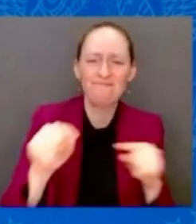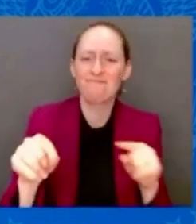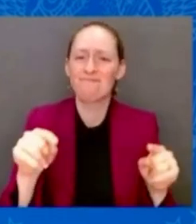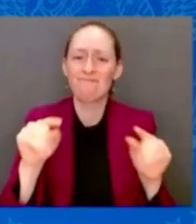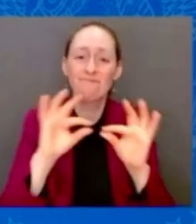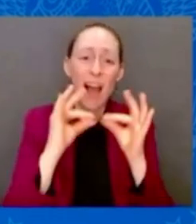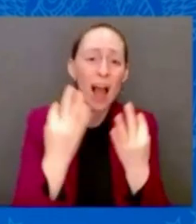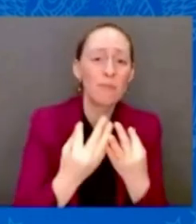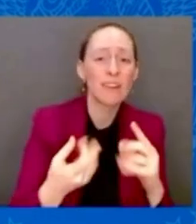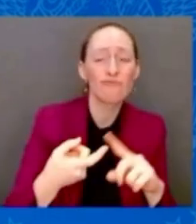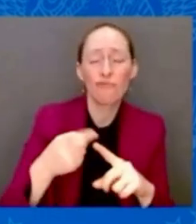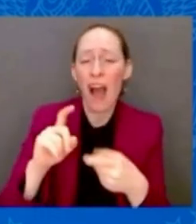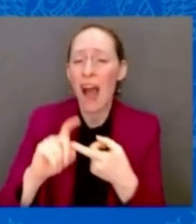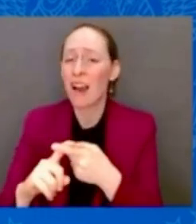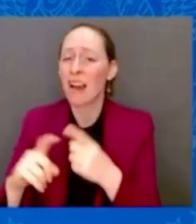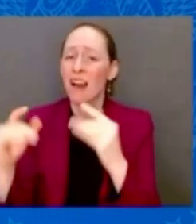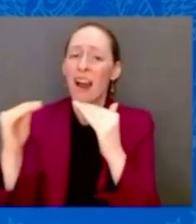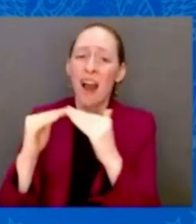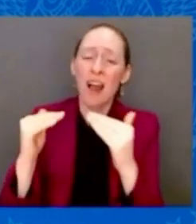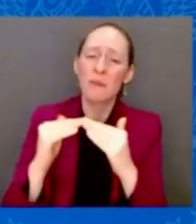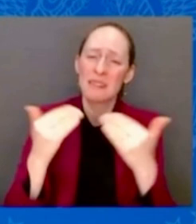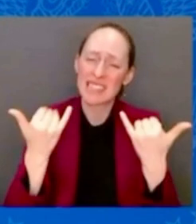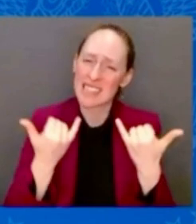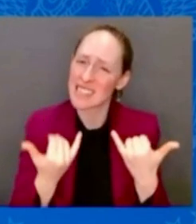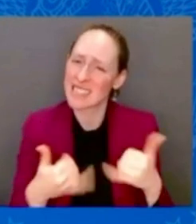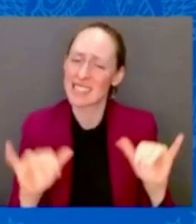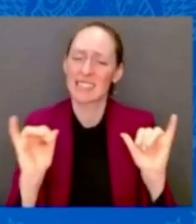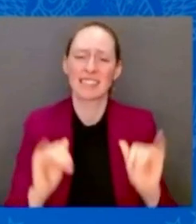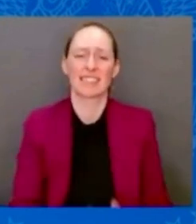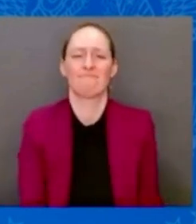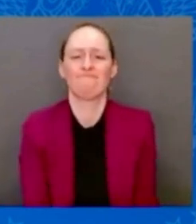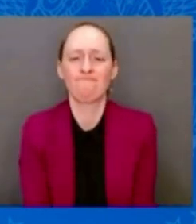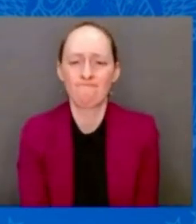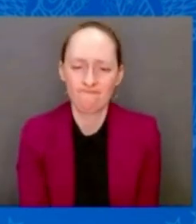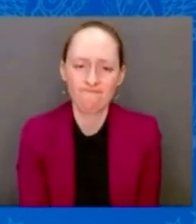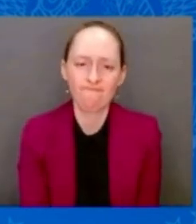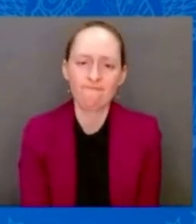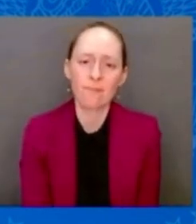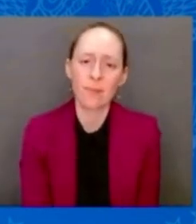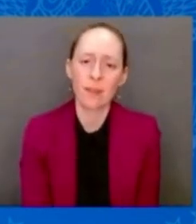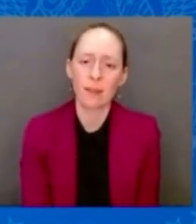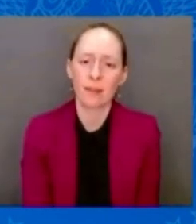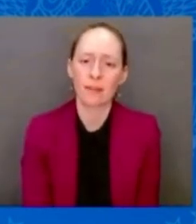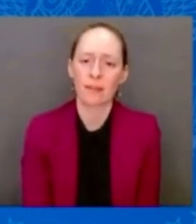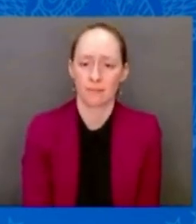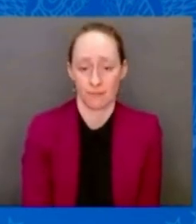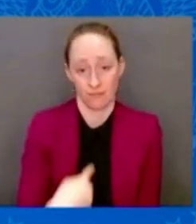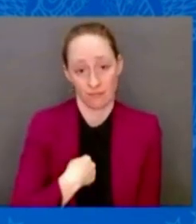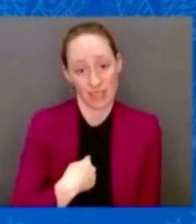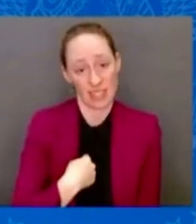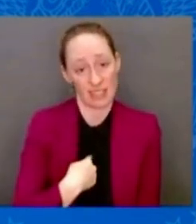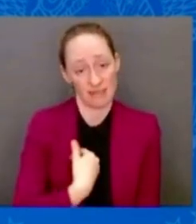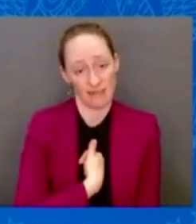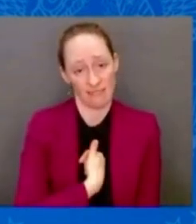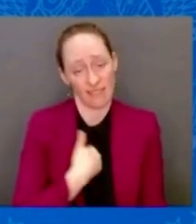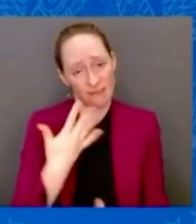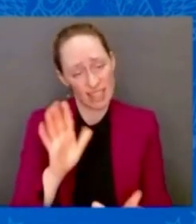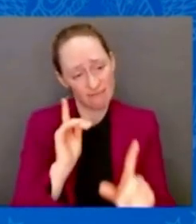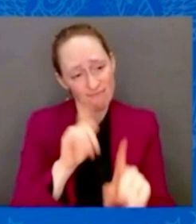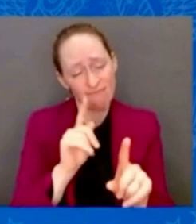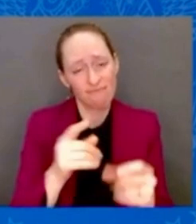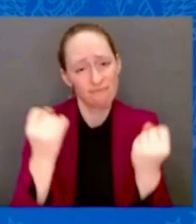done more firefighter funerals than I want to acknowledge. The only thing that protects you is more firefighters,